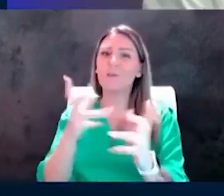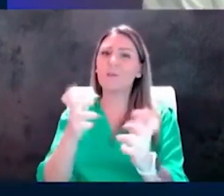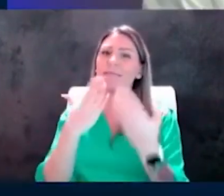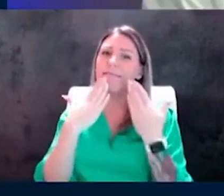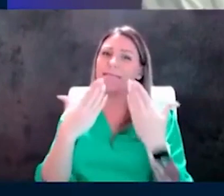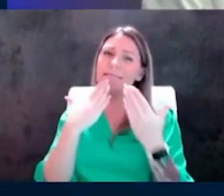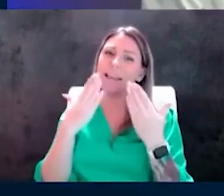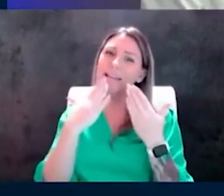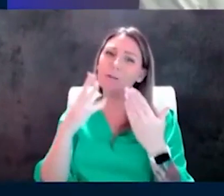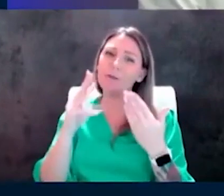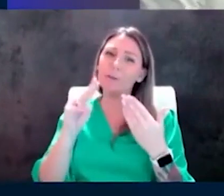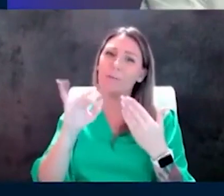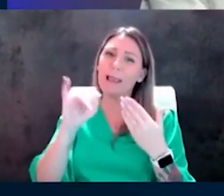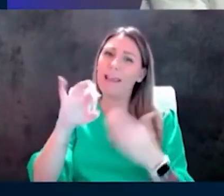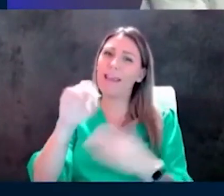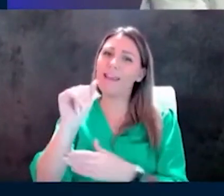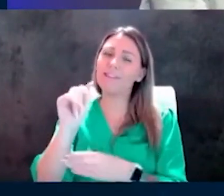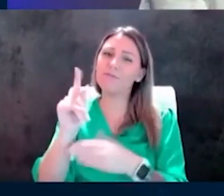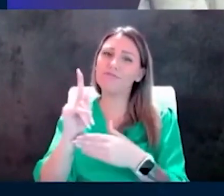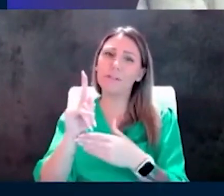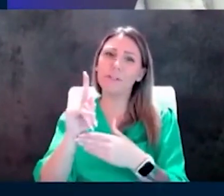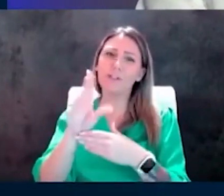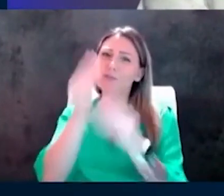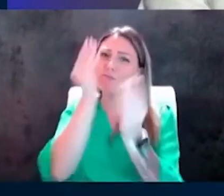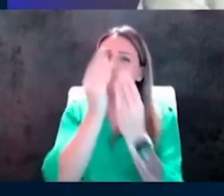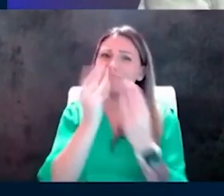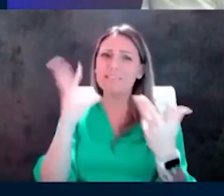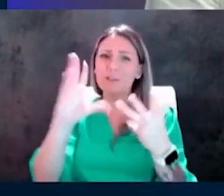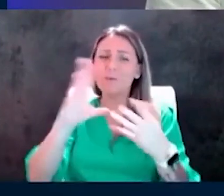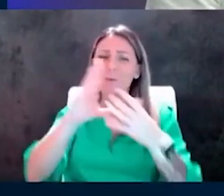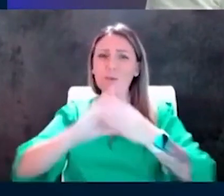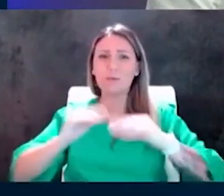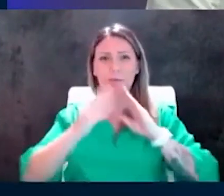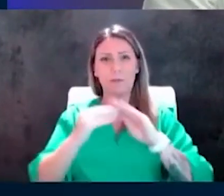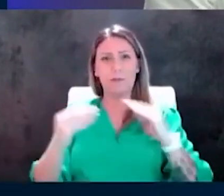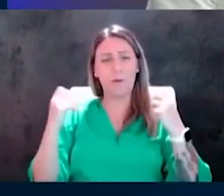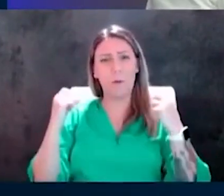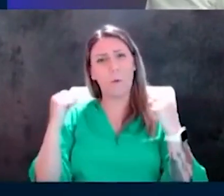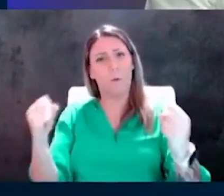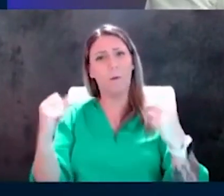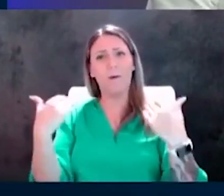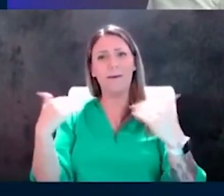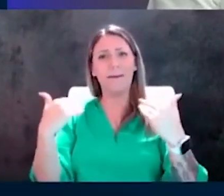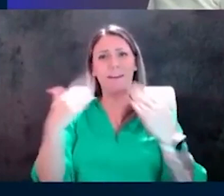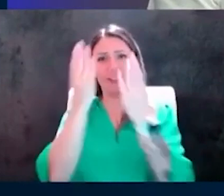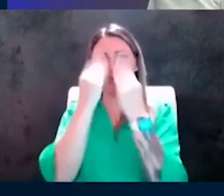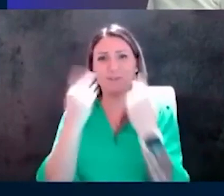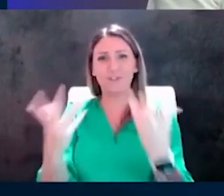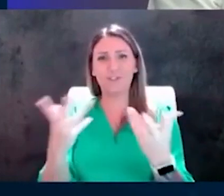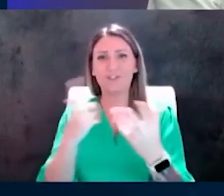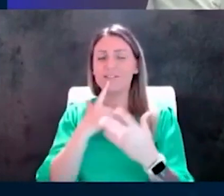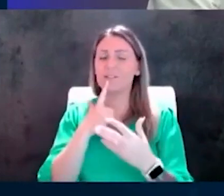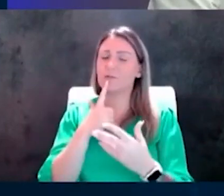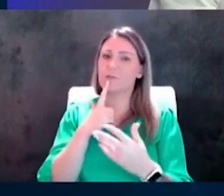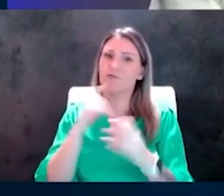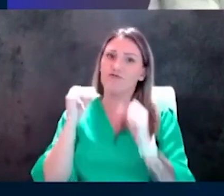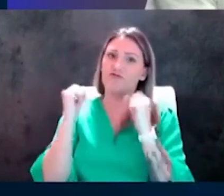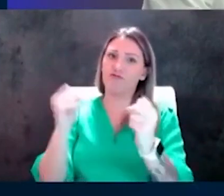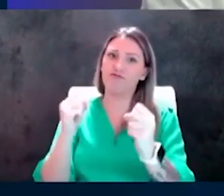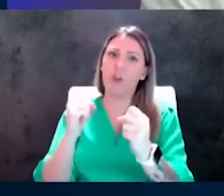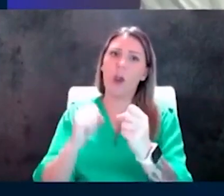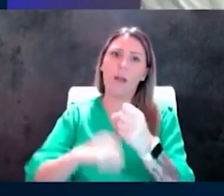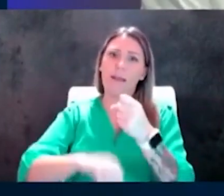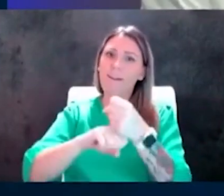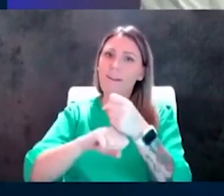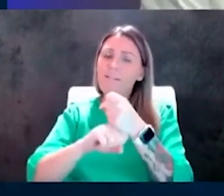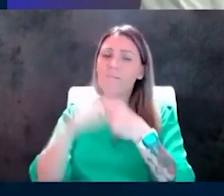sharing that story. It takes a ton of courage to come on something like this and share that, but such a strong advocate for our long haulers here. Absolutely. So it's so important to hear